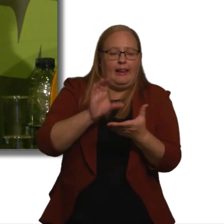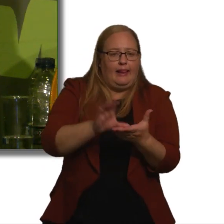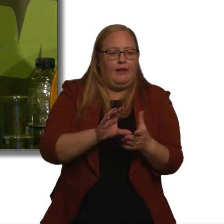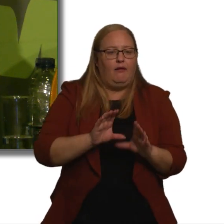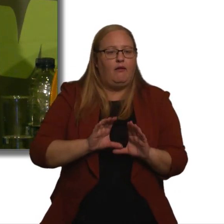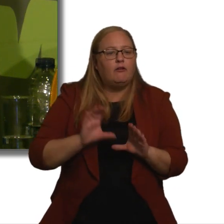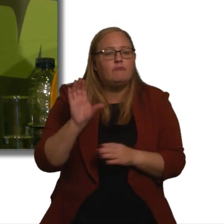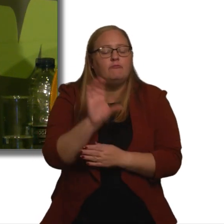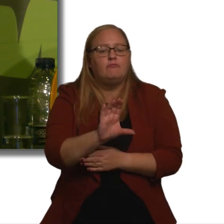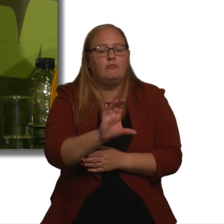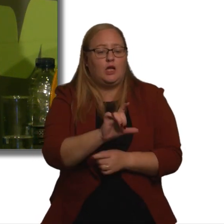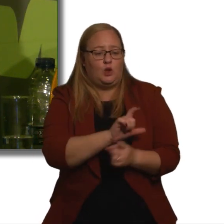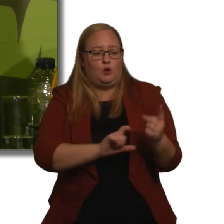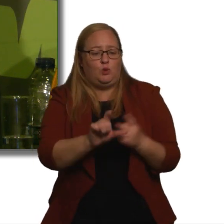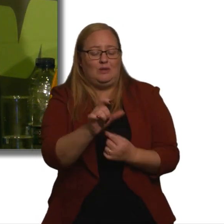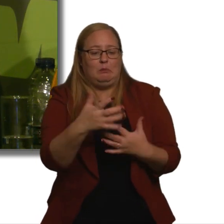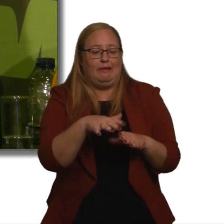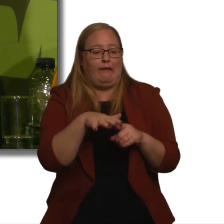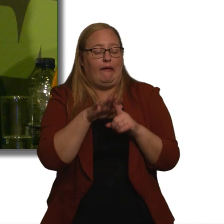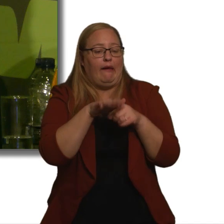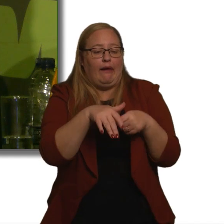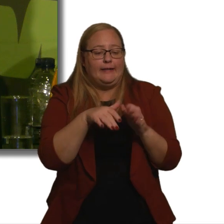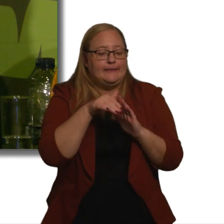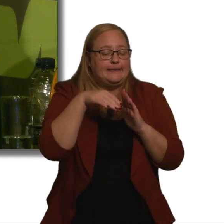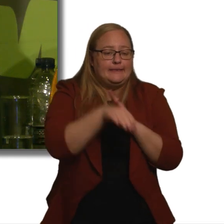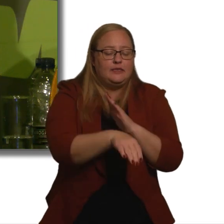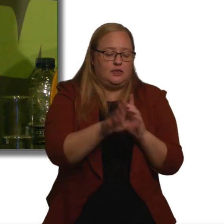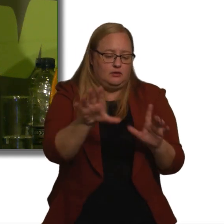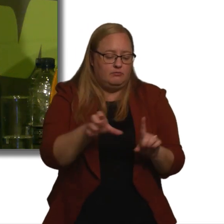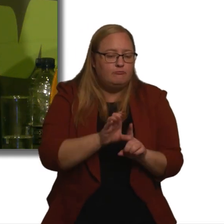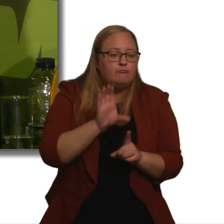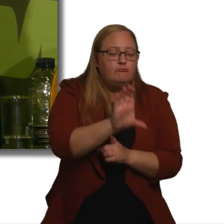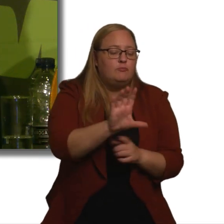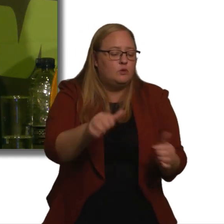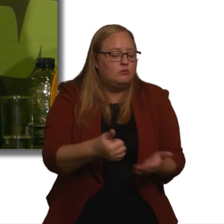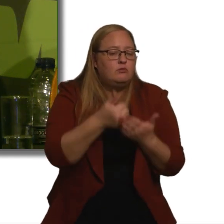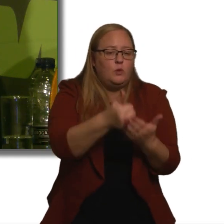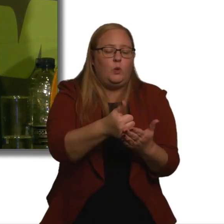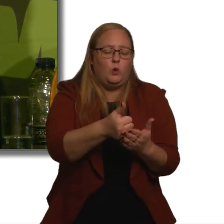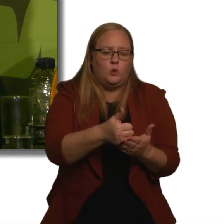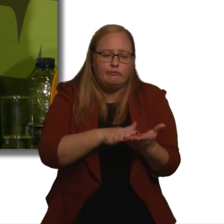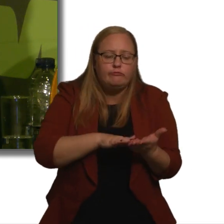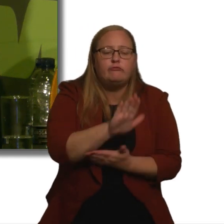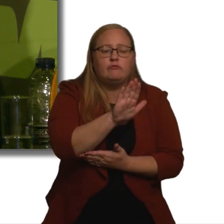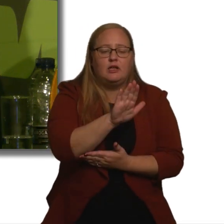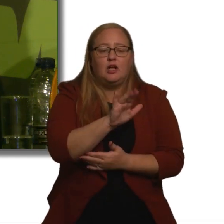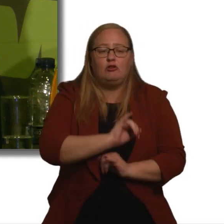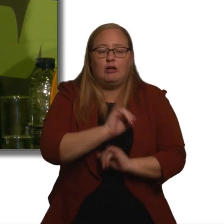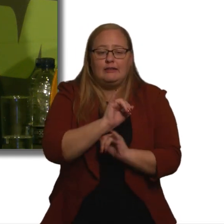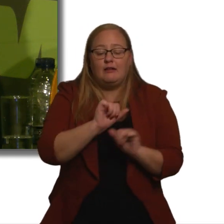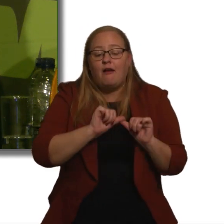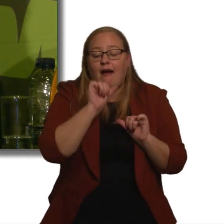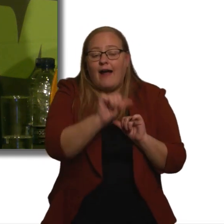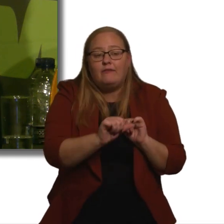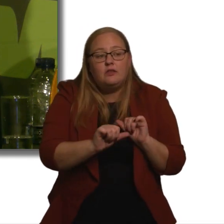to empower communities and to support them to survive the crises and thrive in the